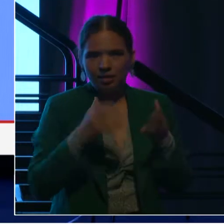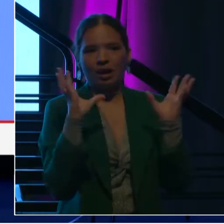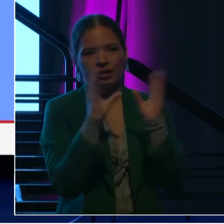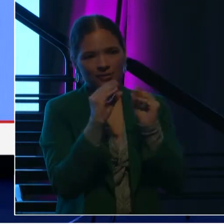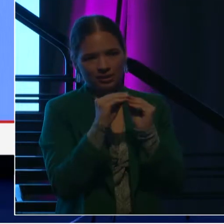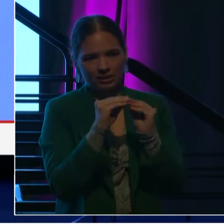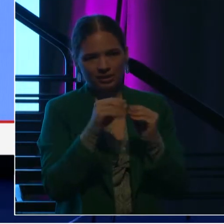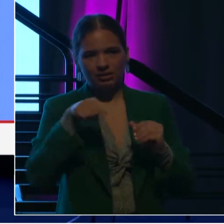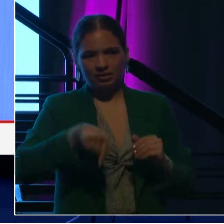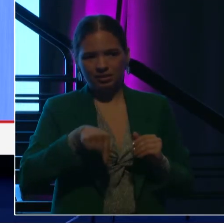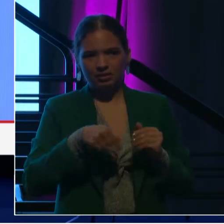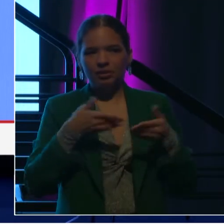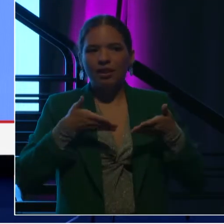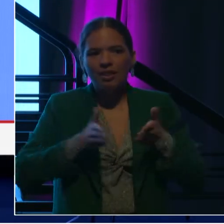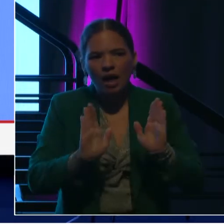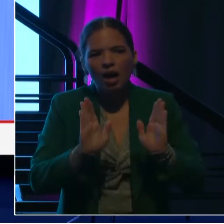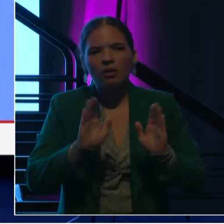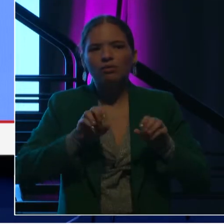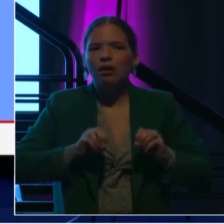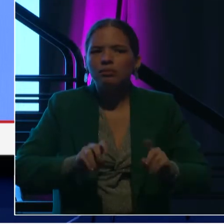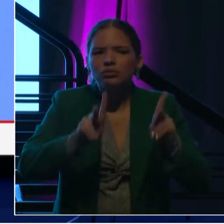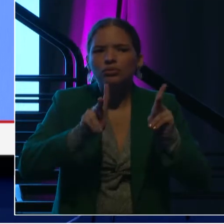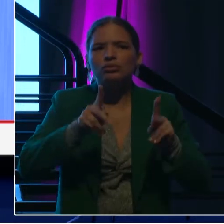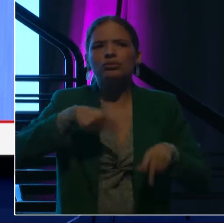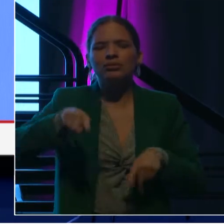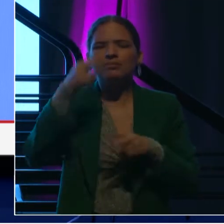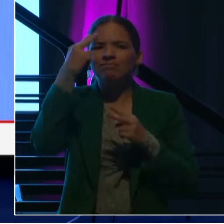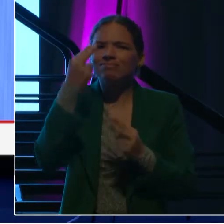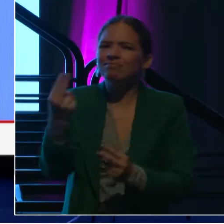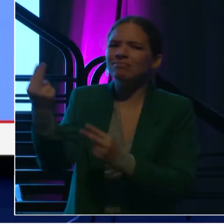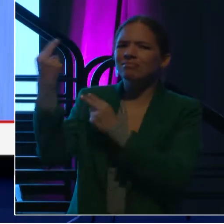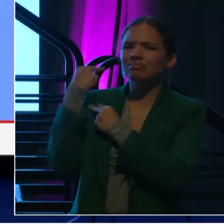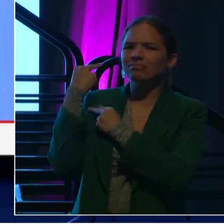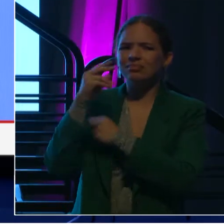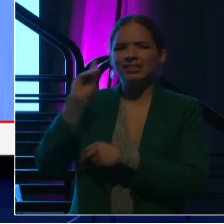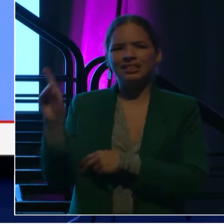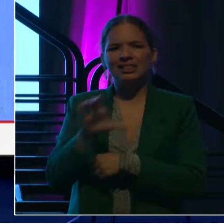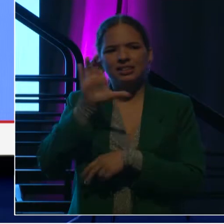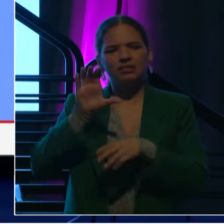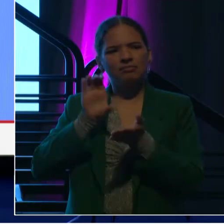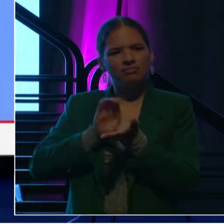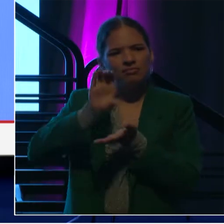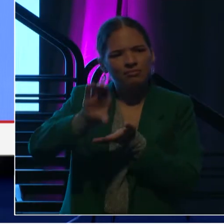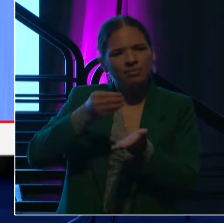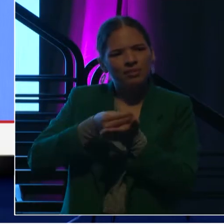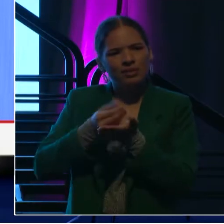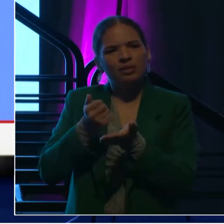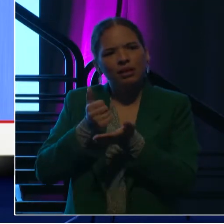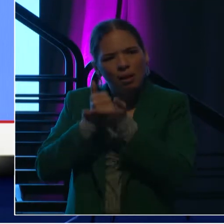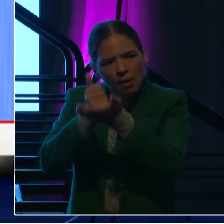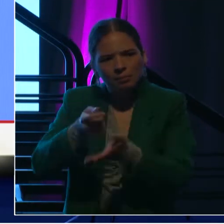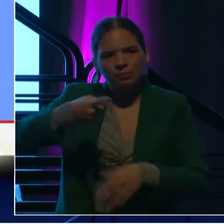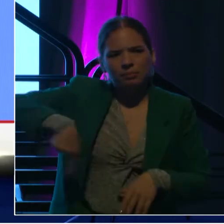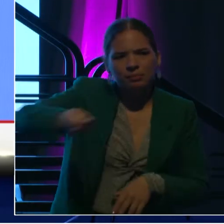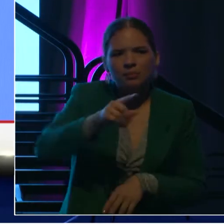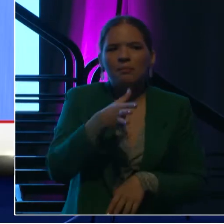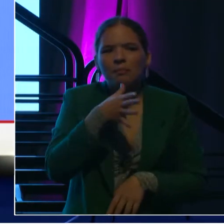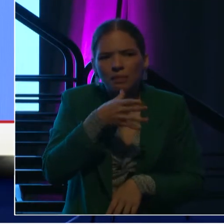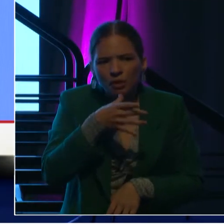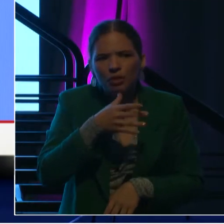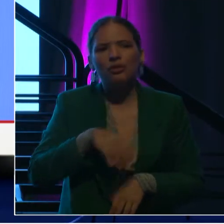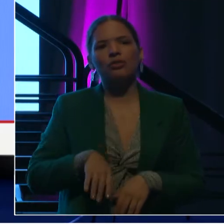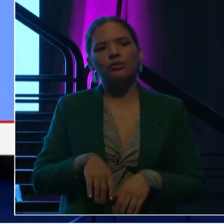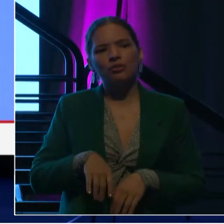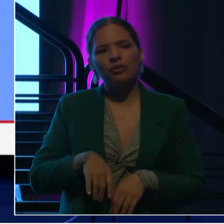to reflect on the district's impressive investments in the health of women, babies, and families. And it allows for